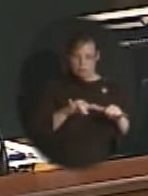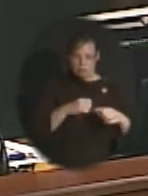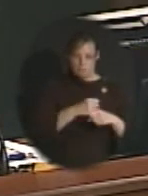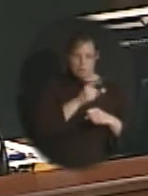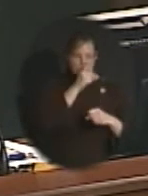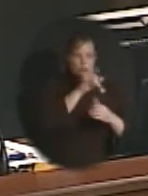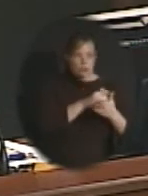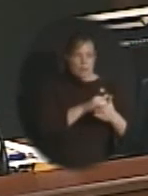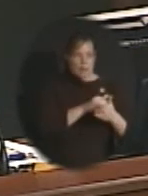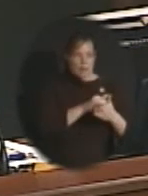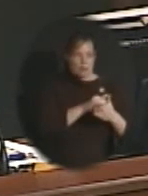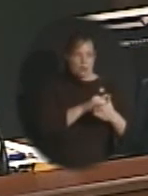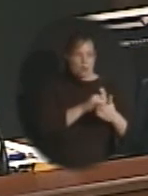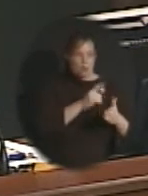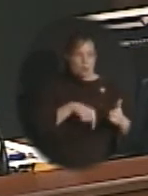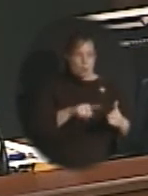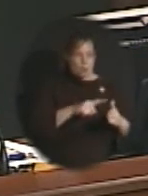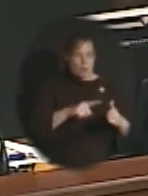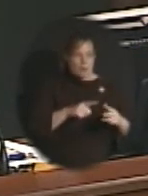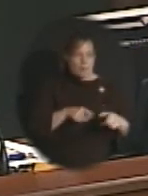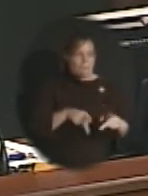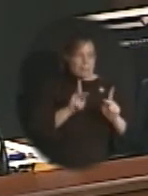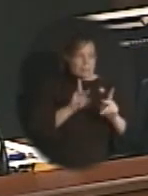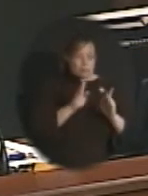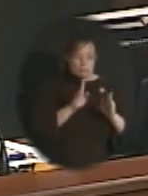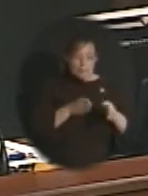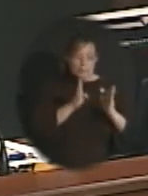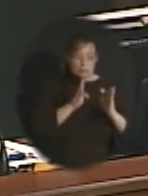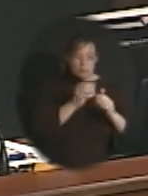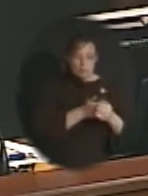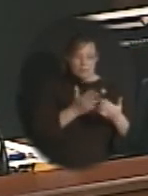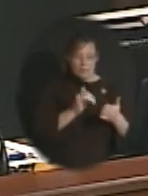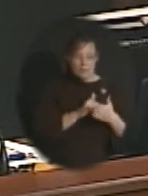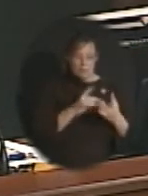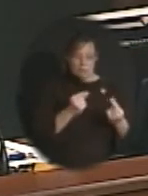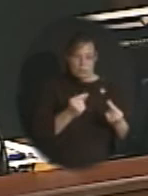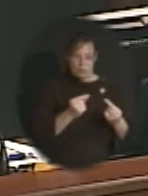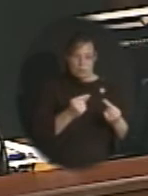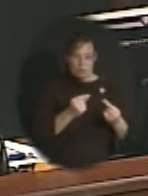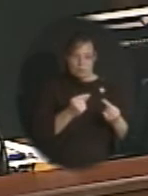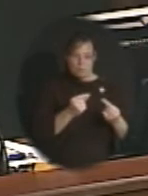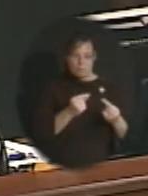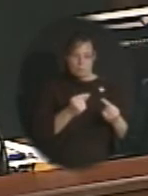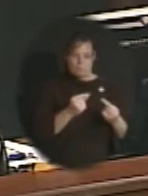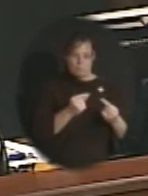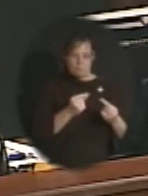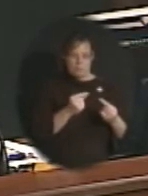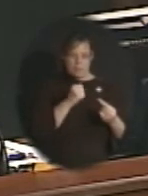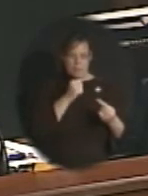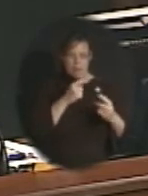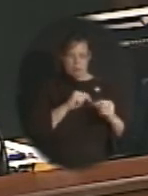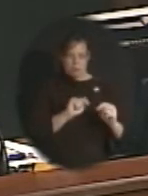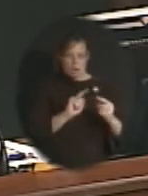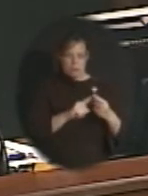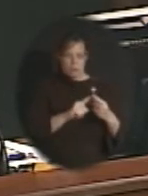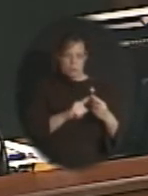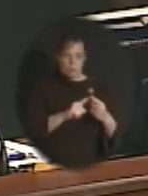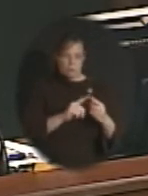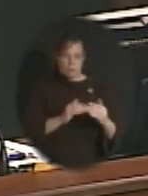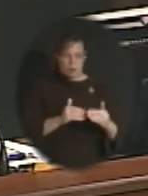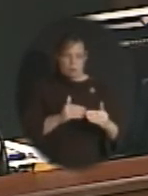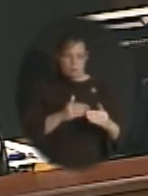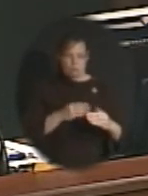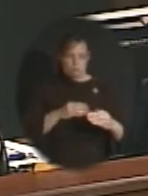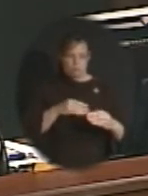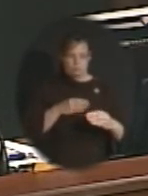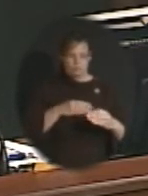sure that we pay attention to every little thing we do and not try to step over